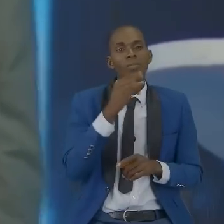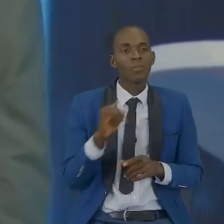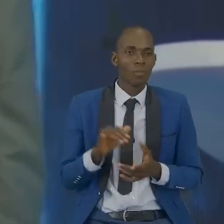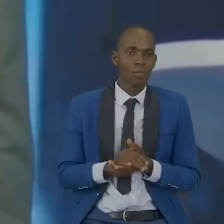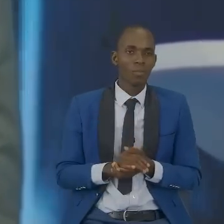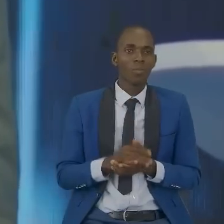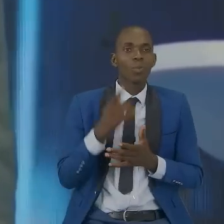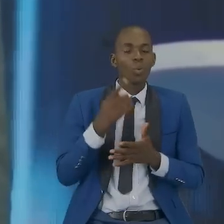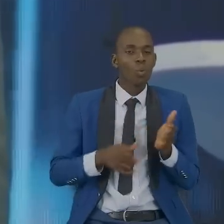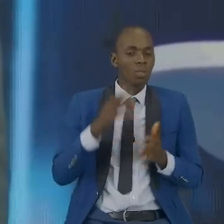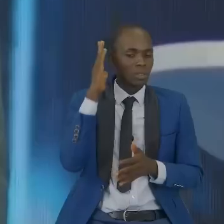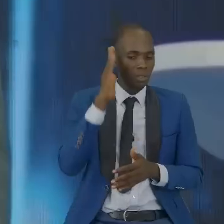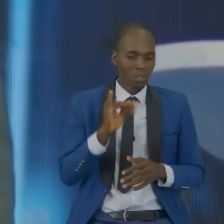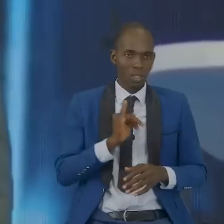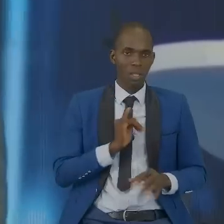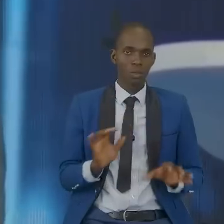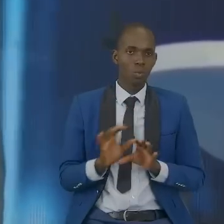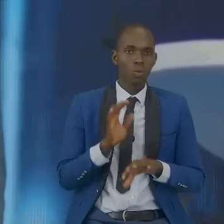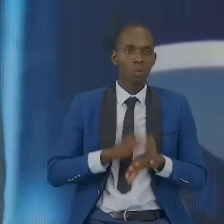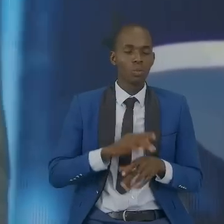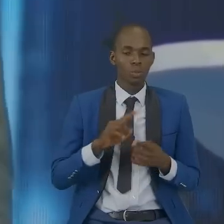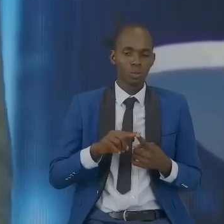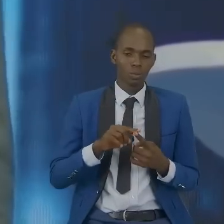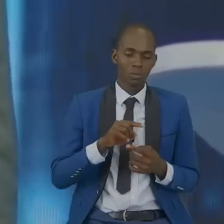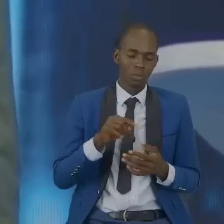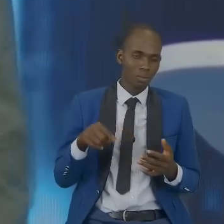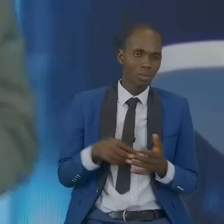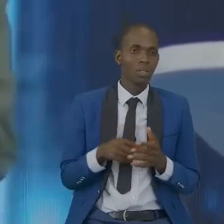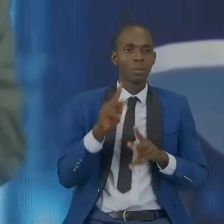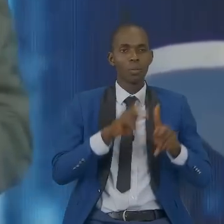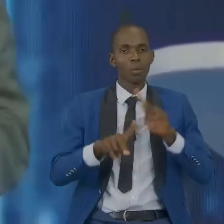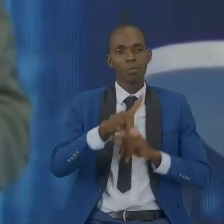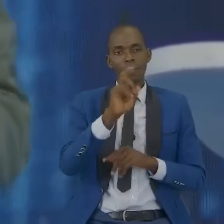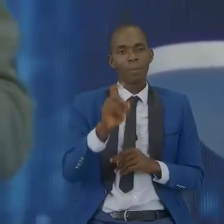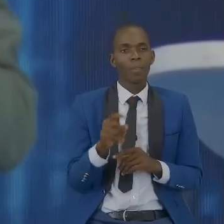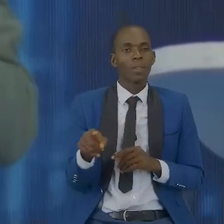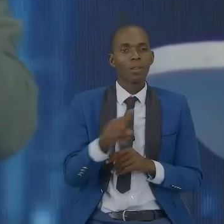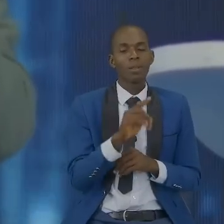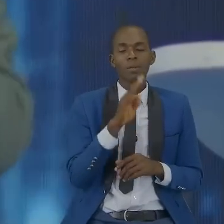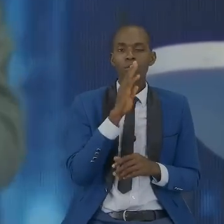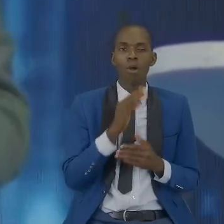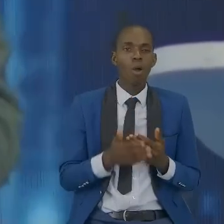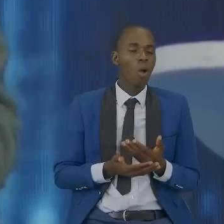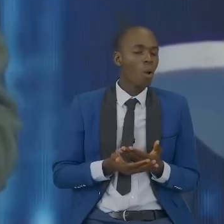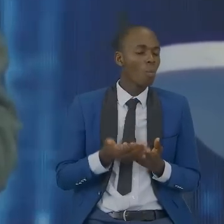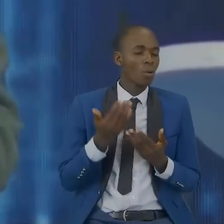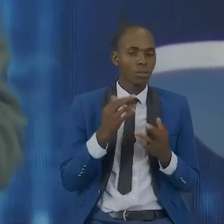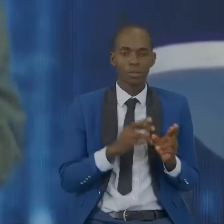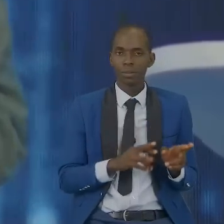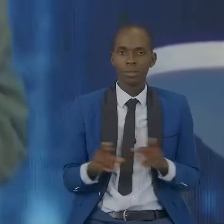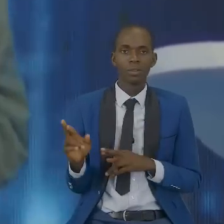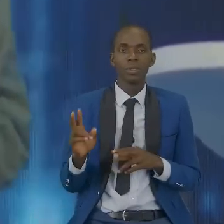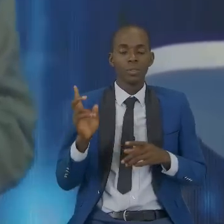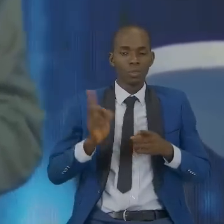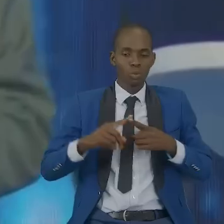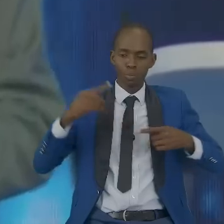shall I do unto these people? They be almost ready to stone